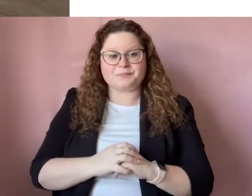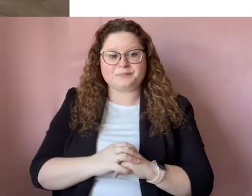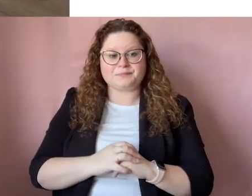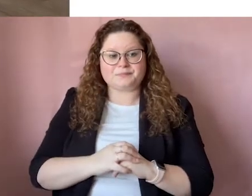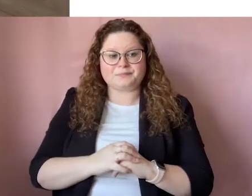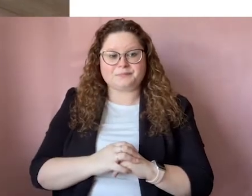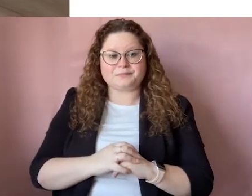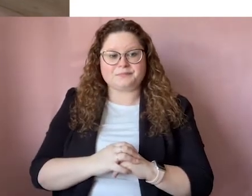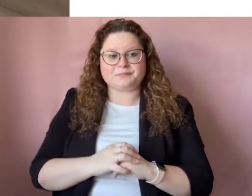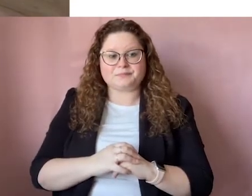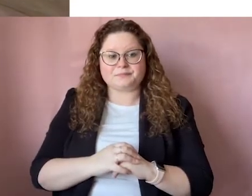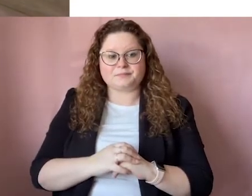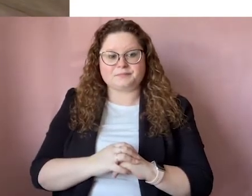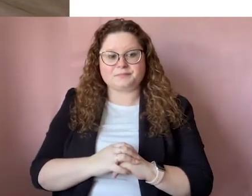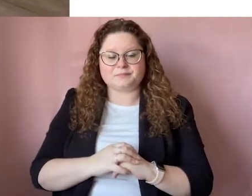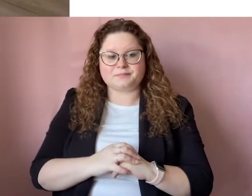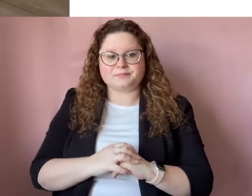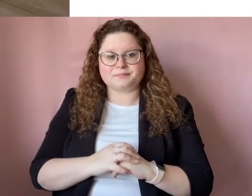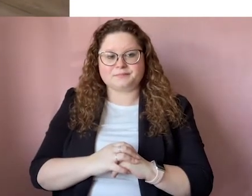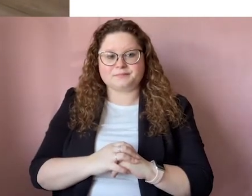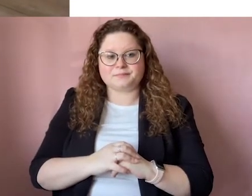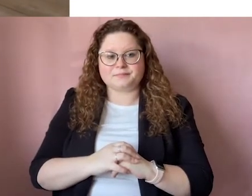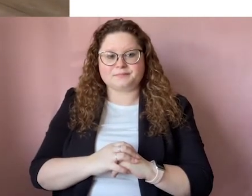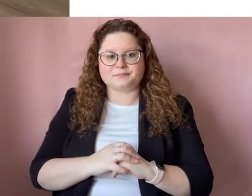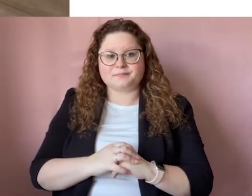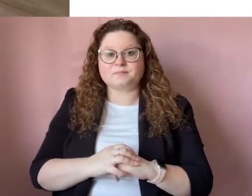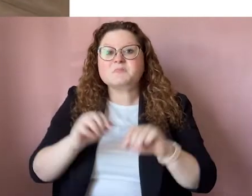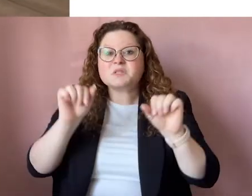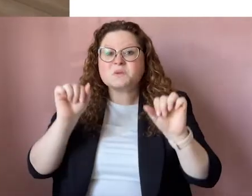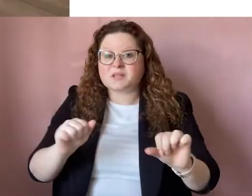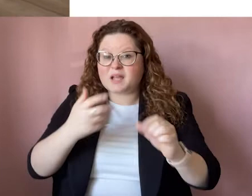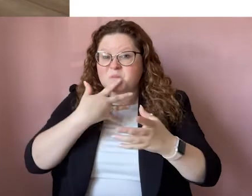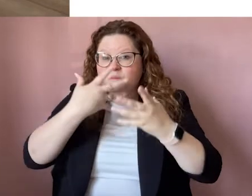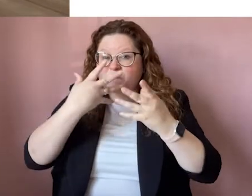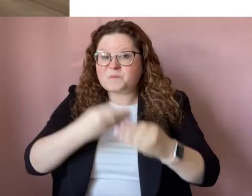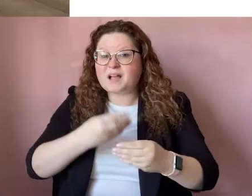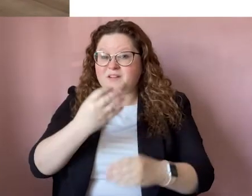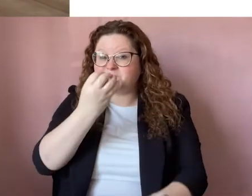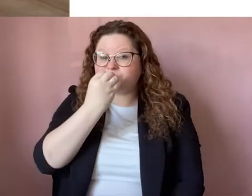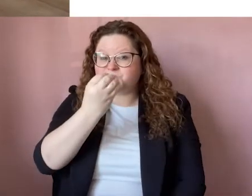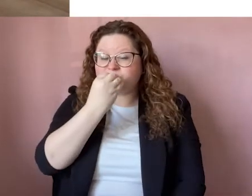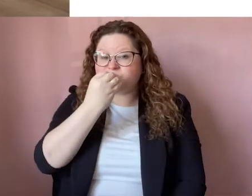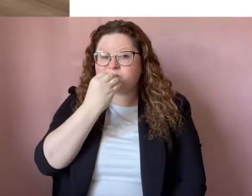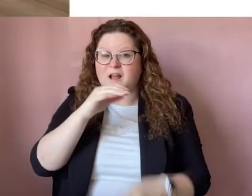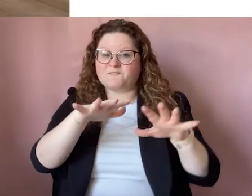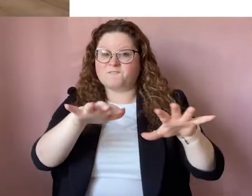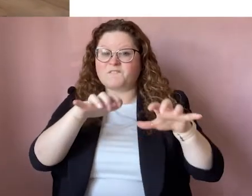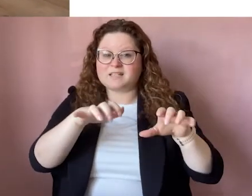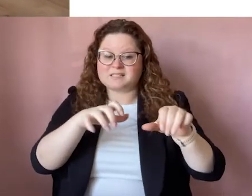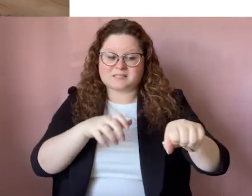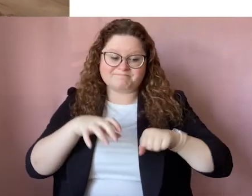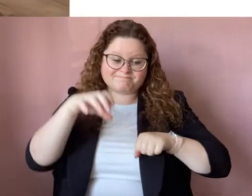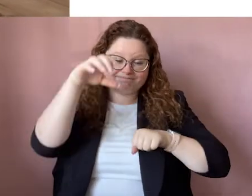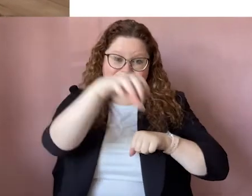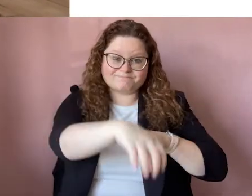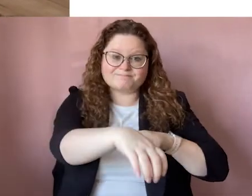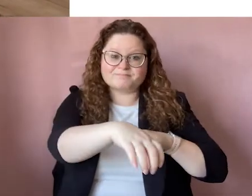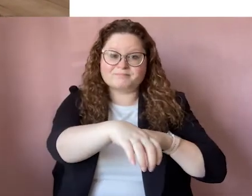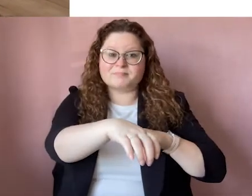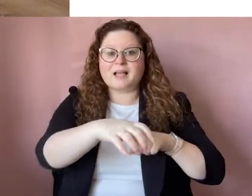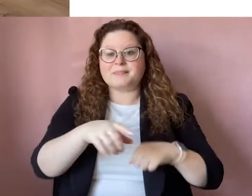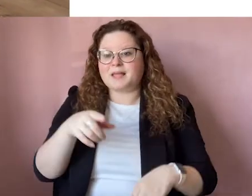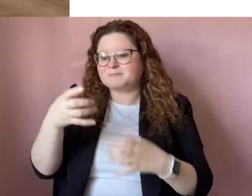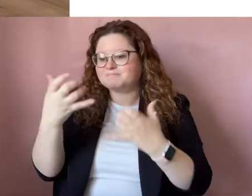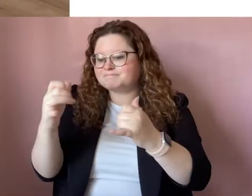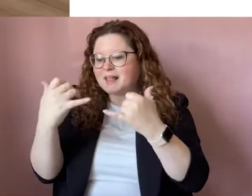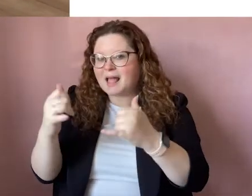holes. Alternatively, you can pop a lot of wet food in there, stick these in the freezer as well, and again, get a good solid hour of time